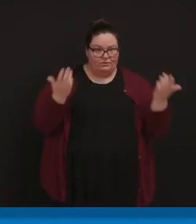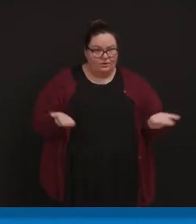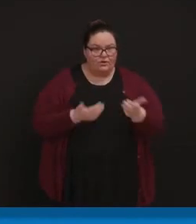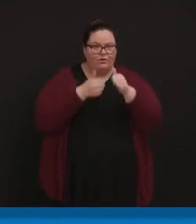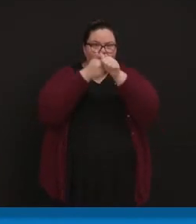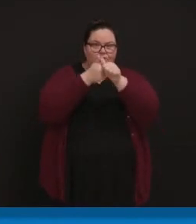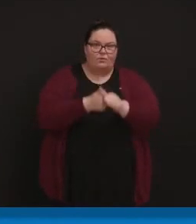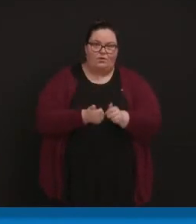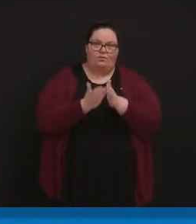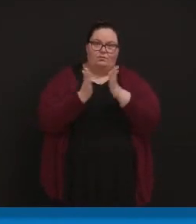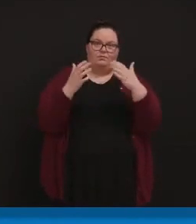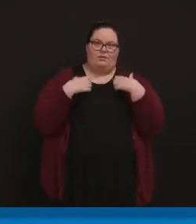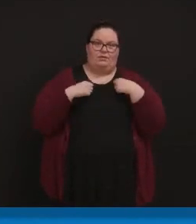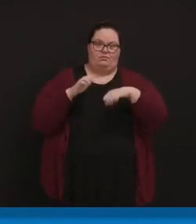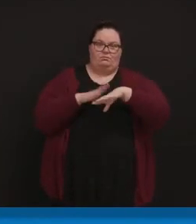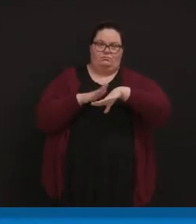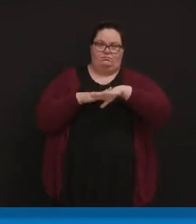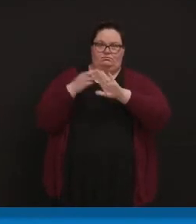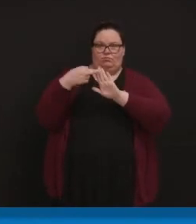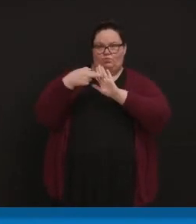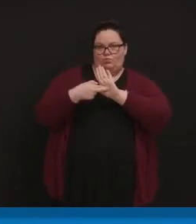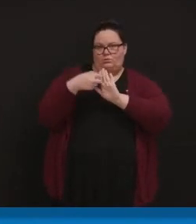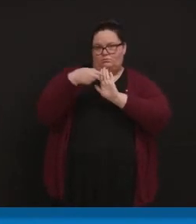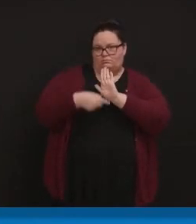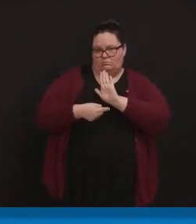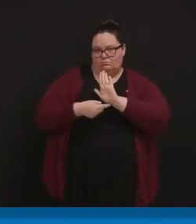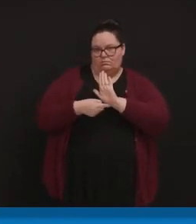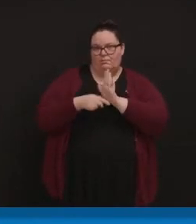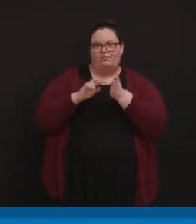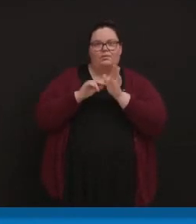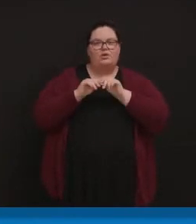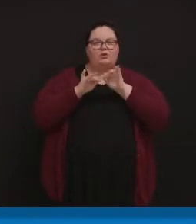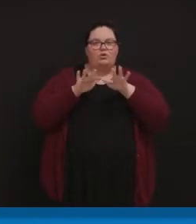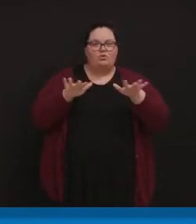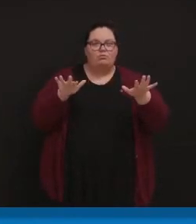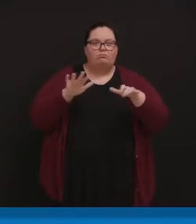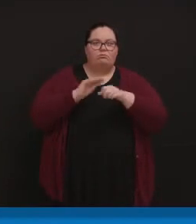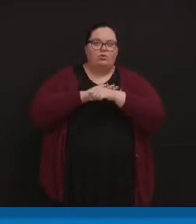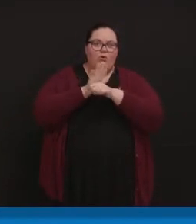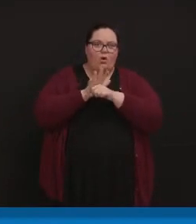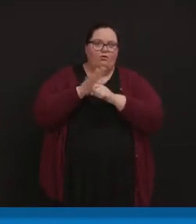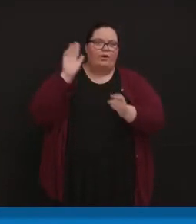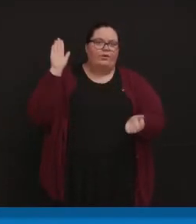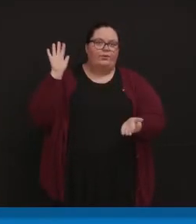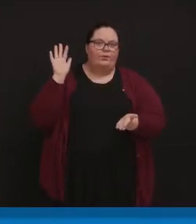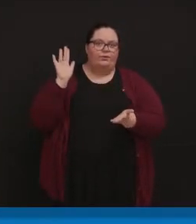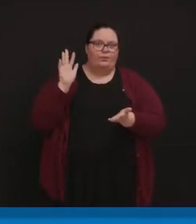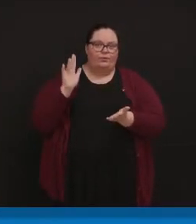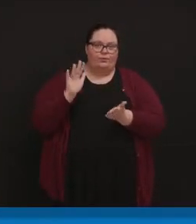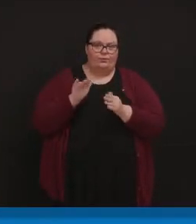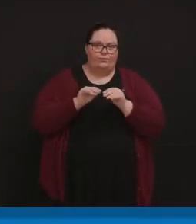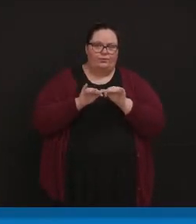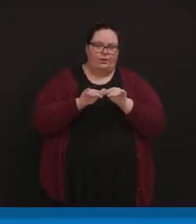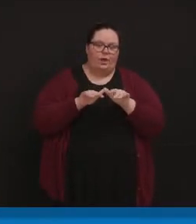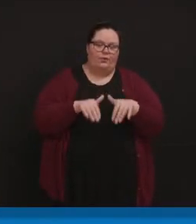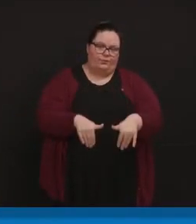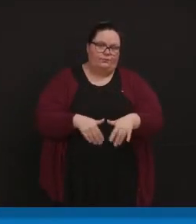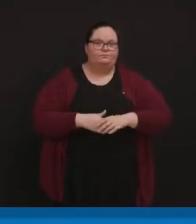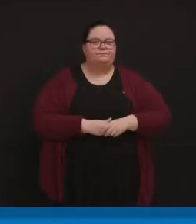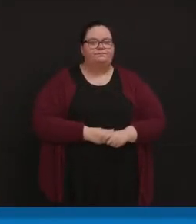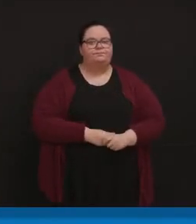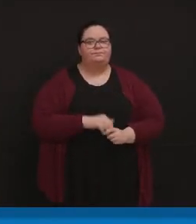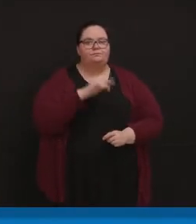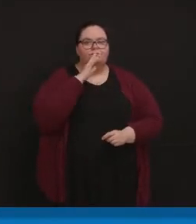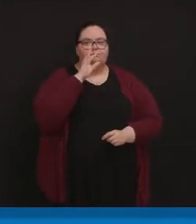advice so that we can slow the further spread of this disease. Chaque région de la province se trouve présentement à la phase d'alerte. As